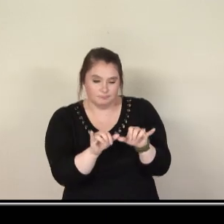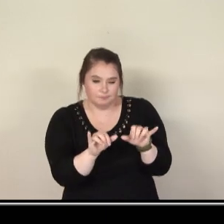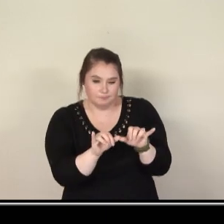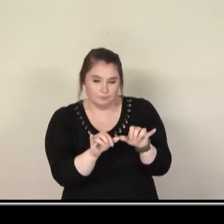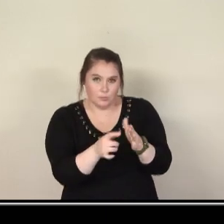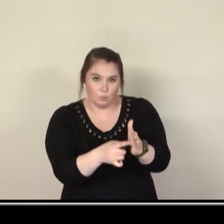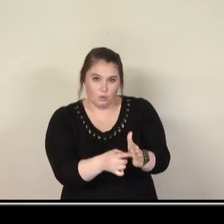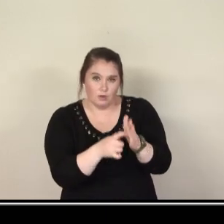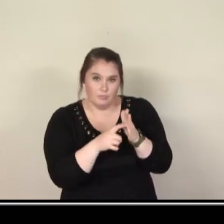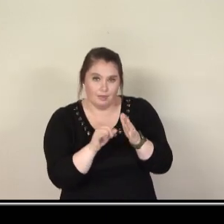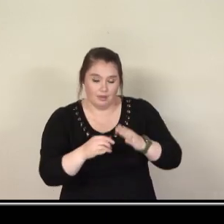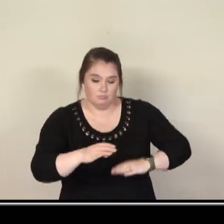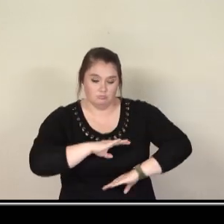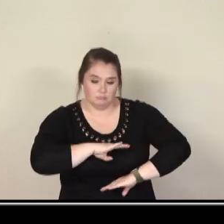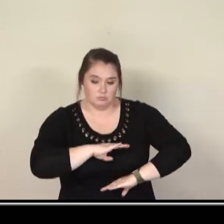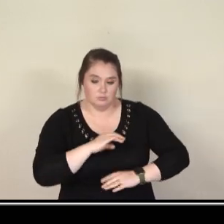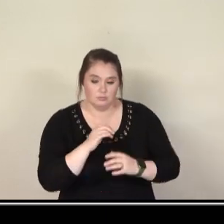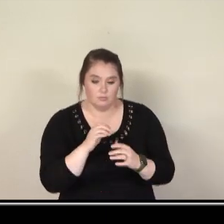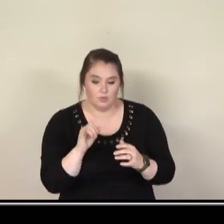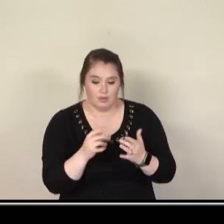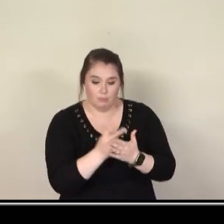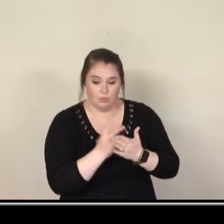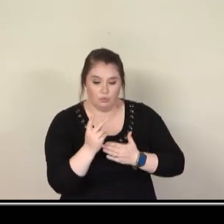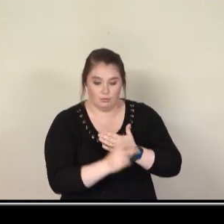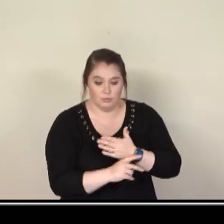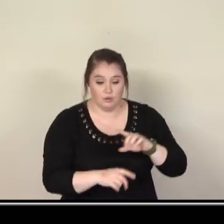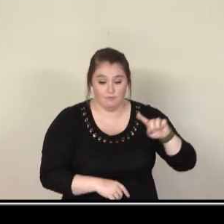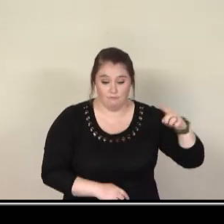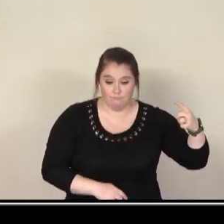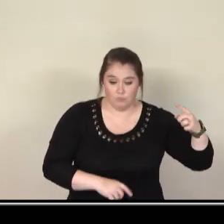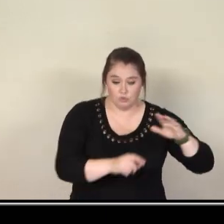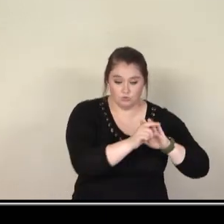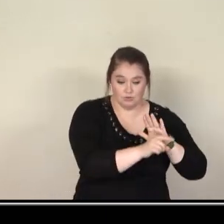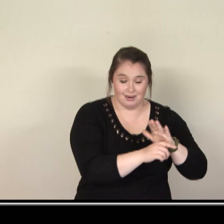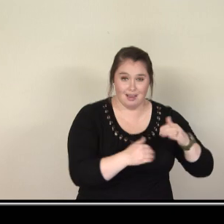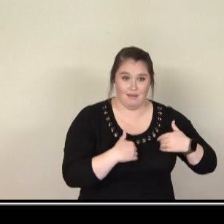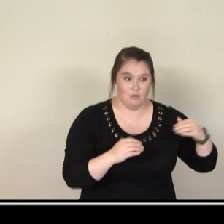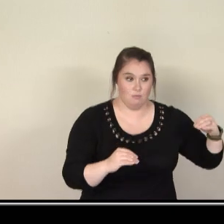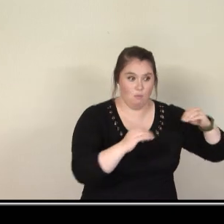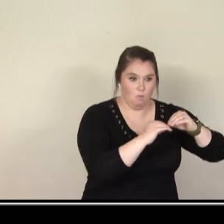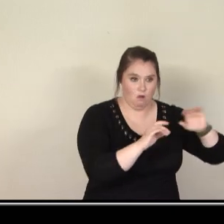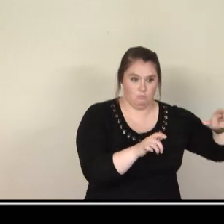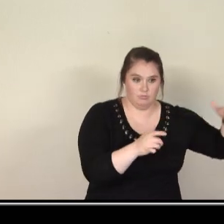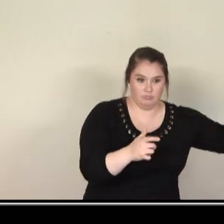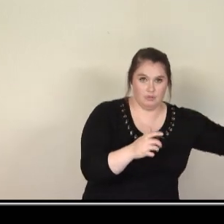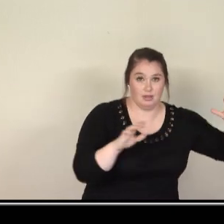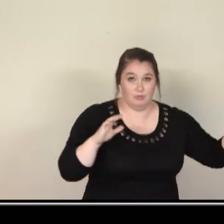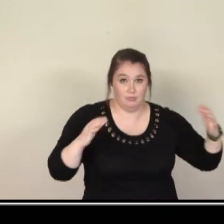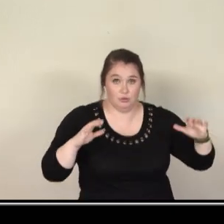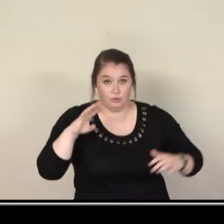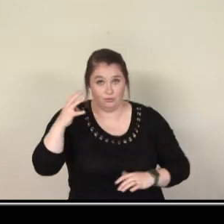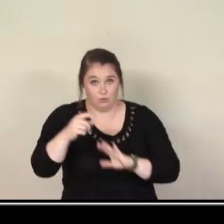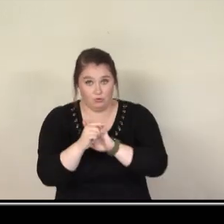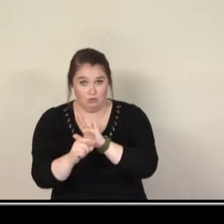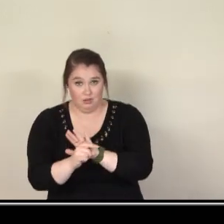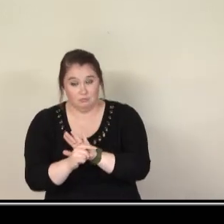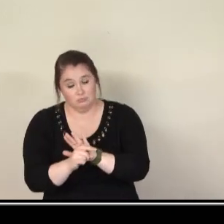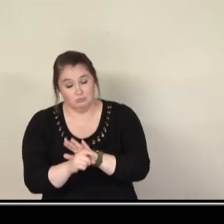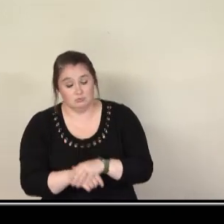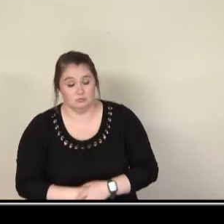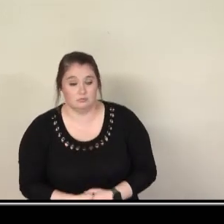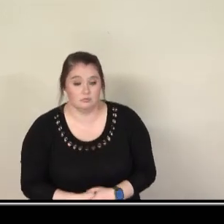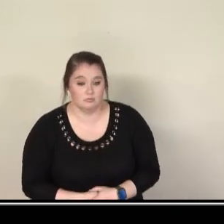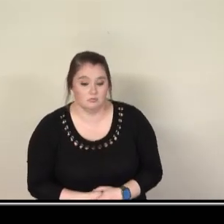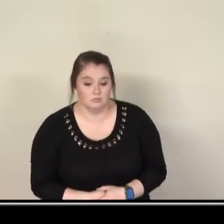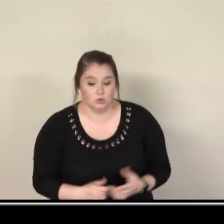requirement that we're hitting with the program. So 1st grade classrooms actually have a slightly larger square footage than your 4th grade classroom. So